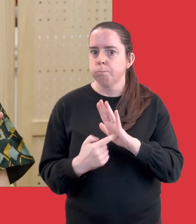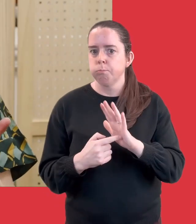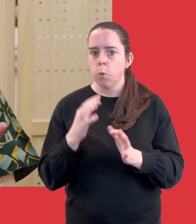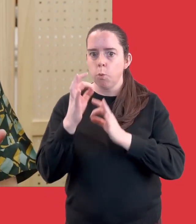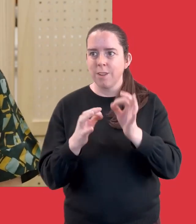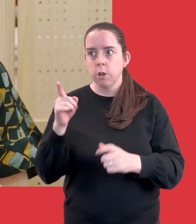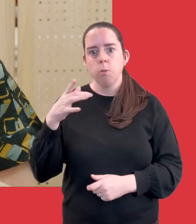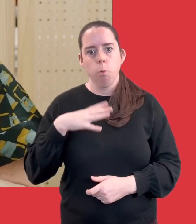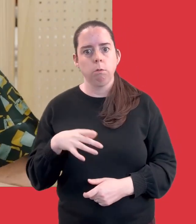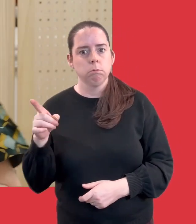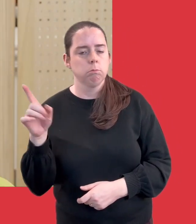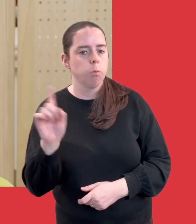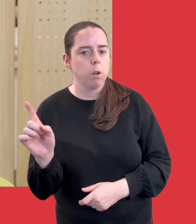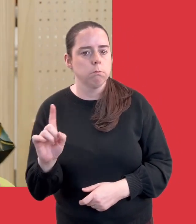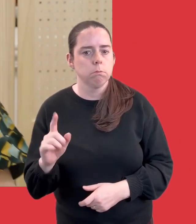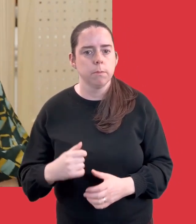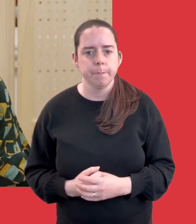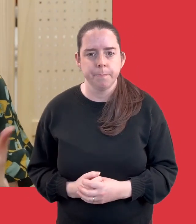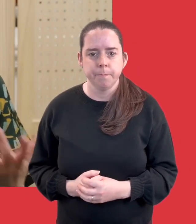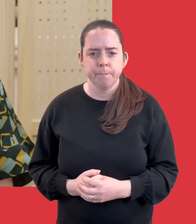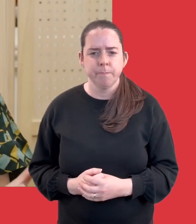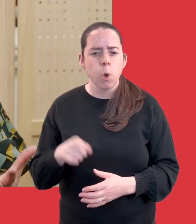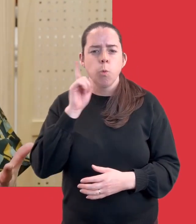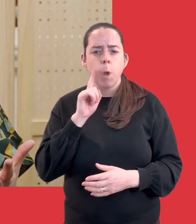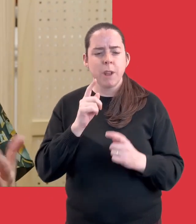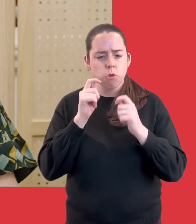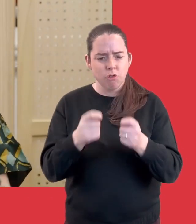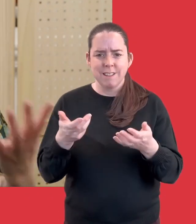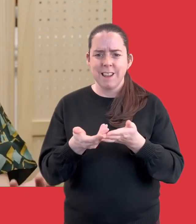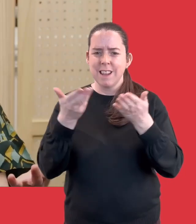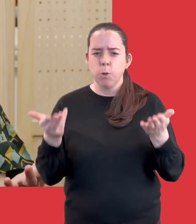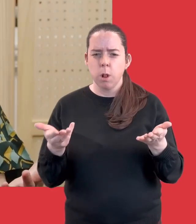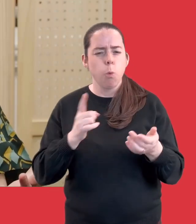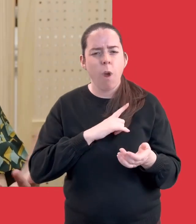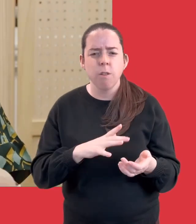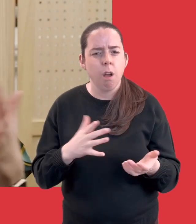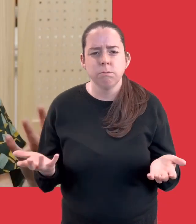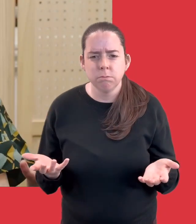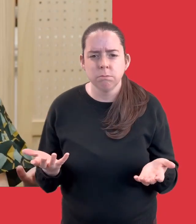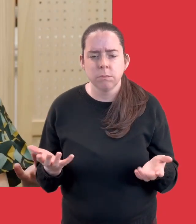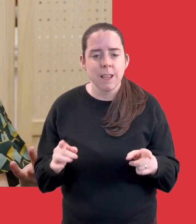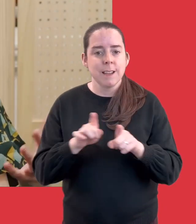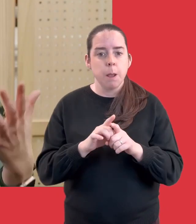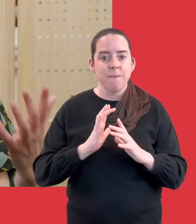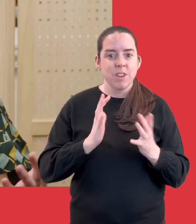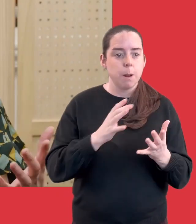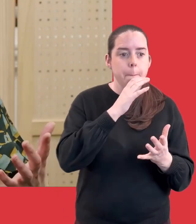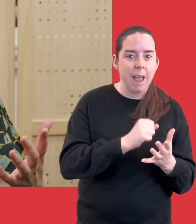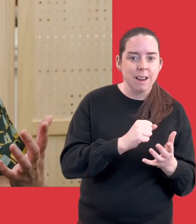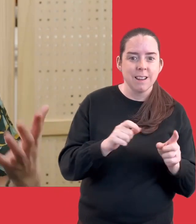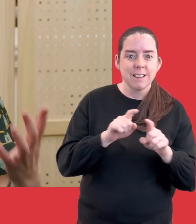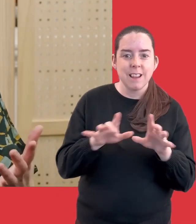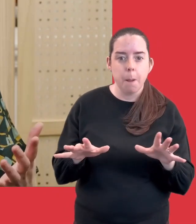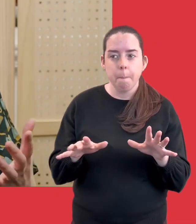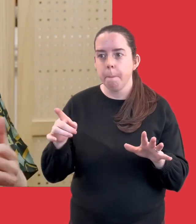fundamental question she wanted to ask was, why can't women be treated equally? Why can't they have the same